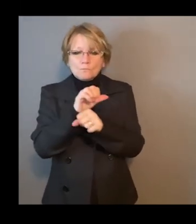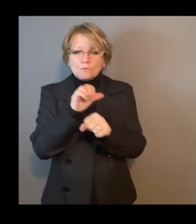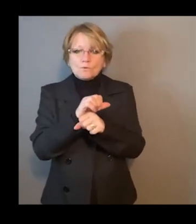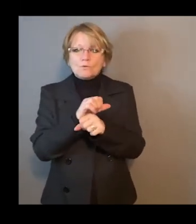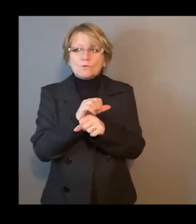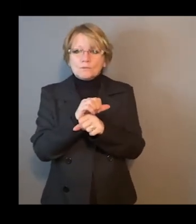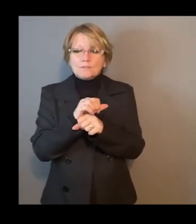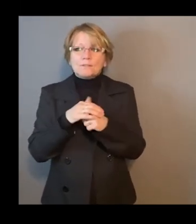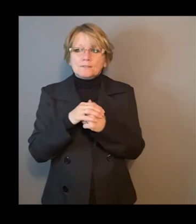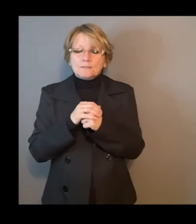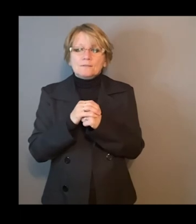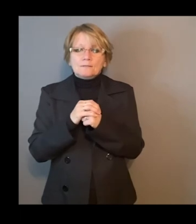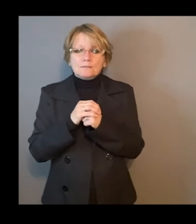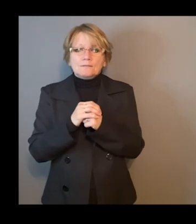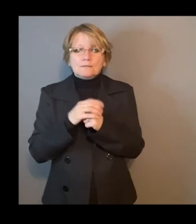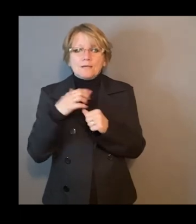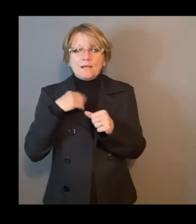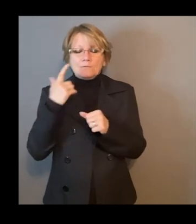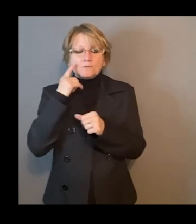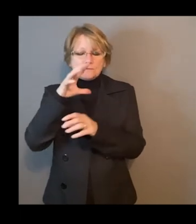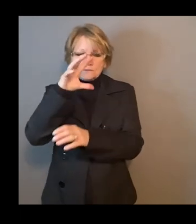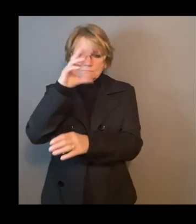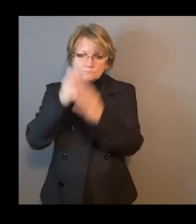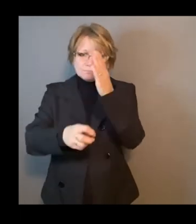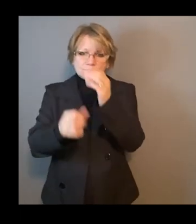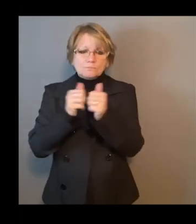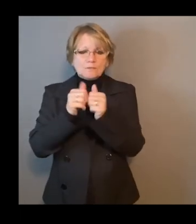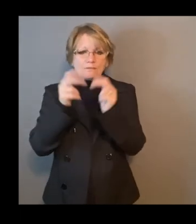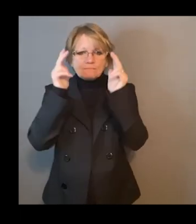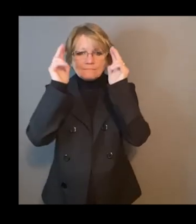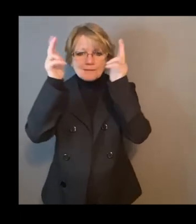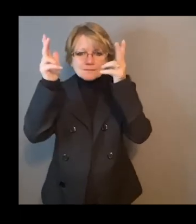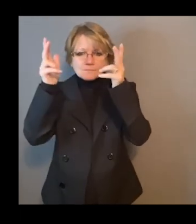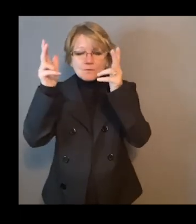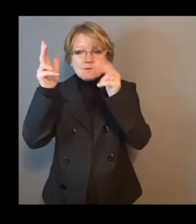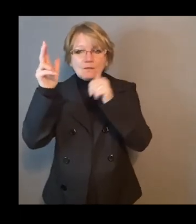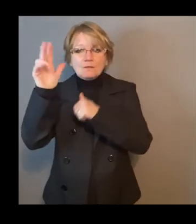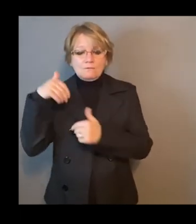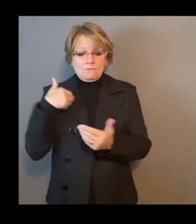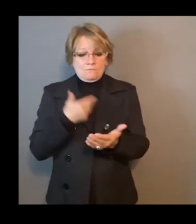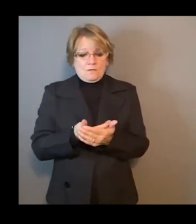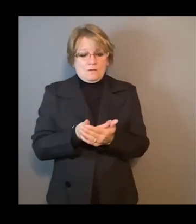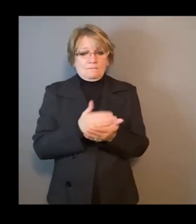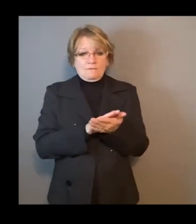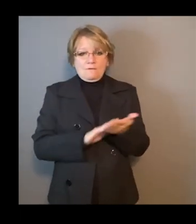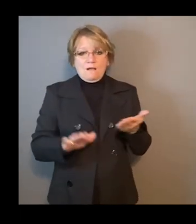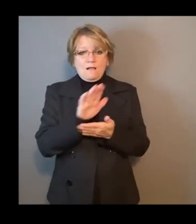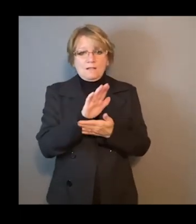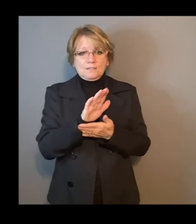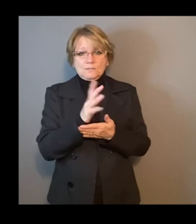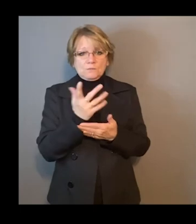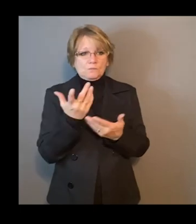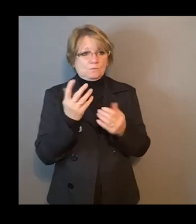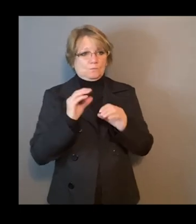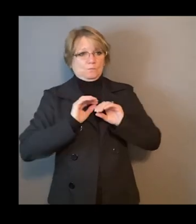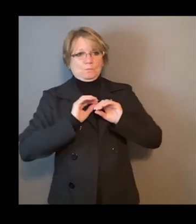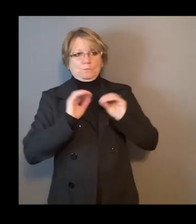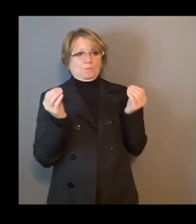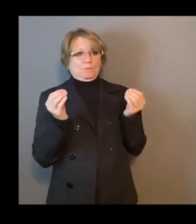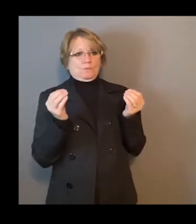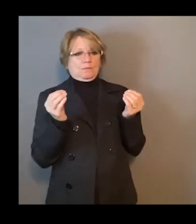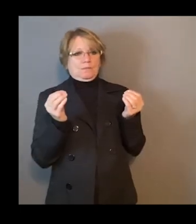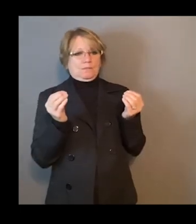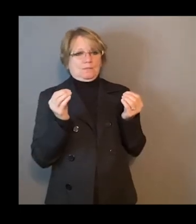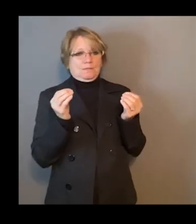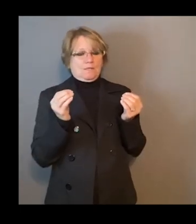I was getting by due to basketball. You know what I'm saying? So it was like, when I got to college, it was none of that. I had to